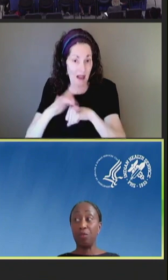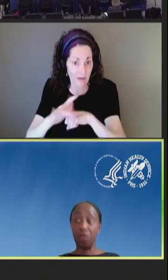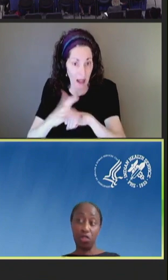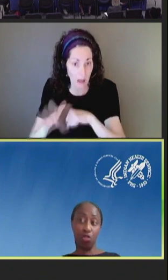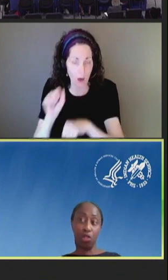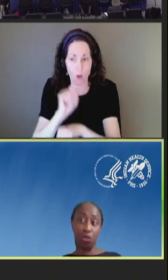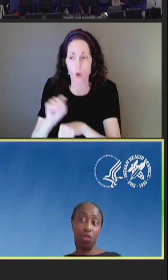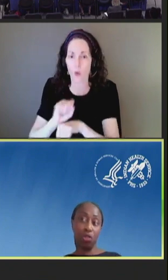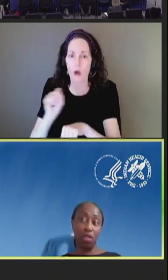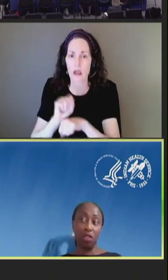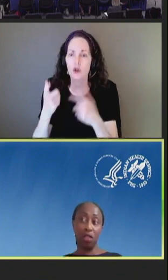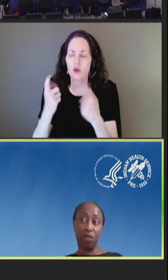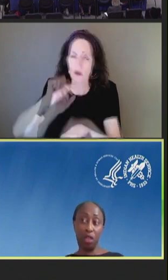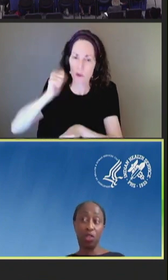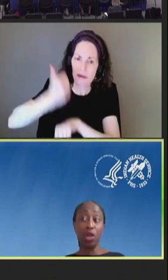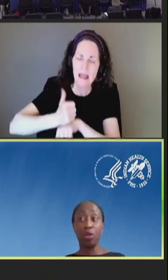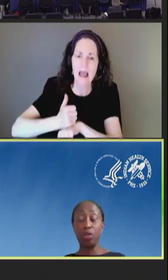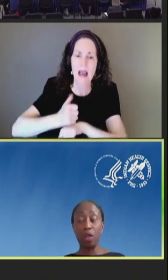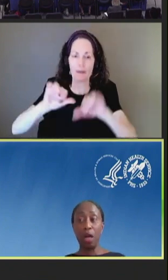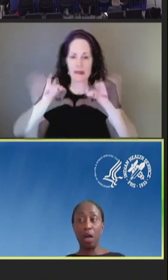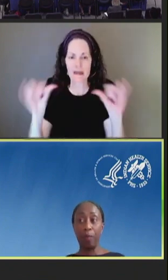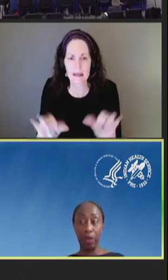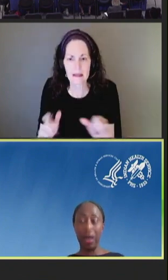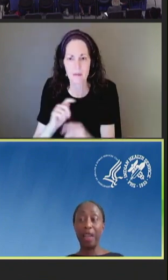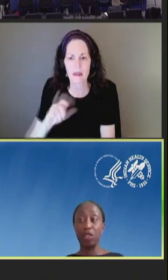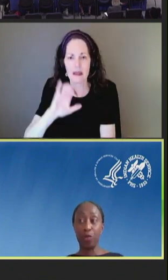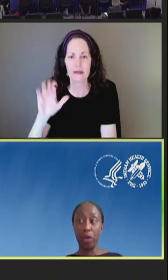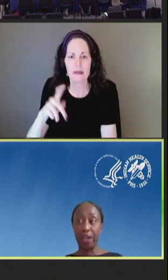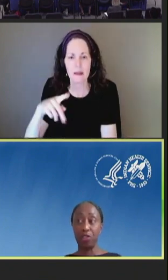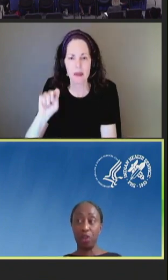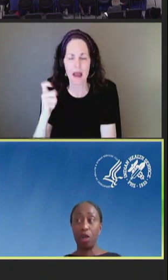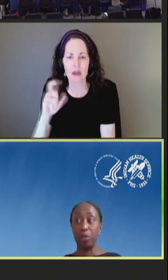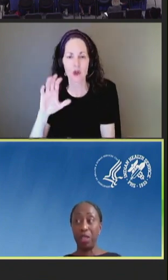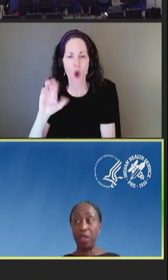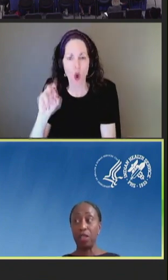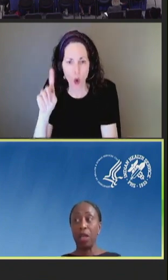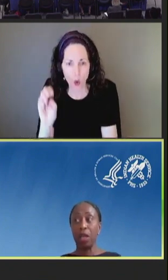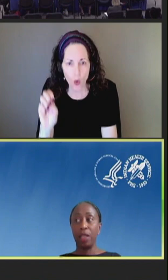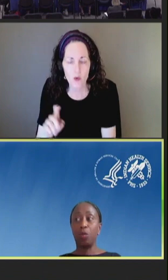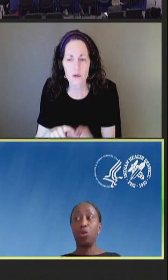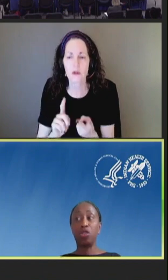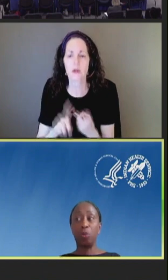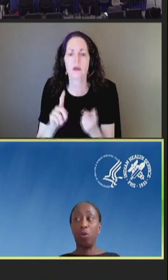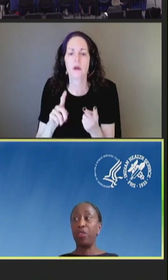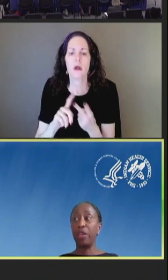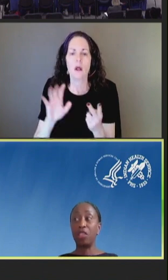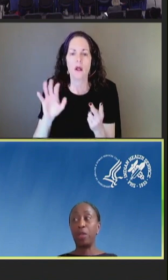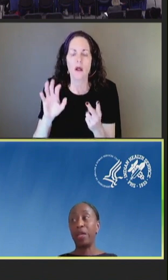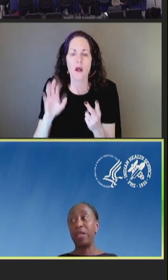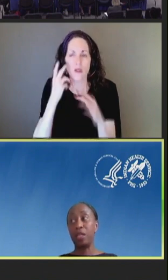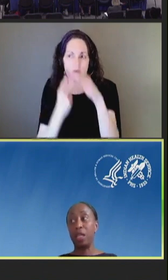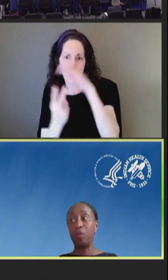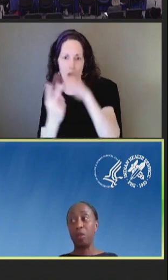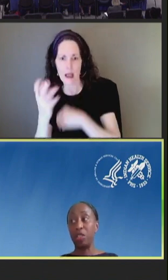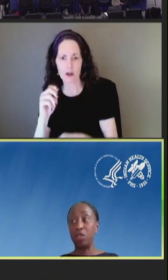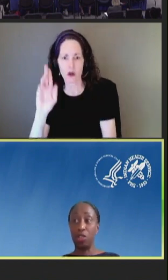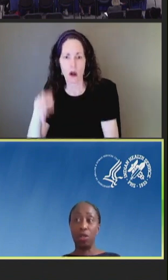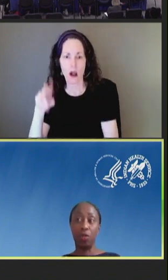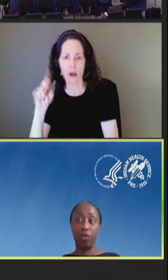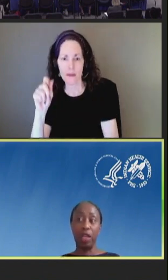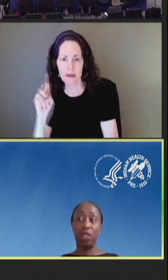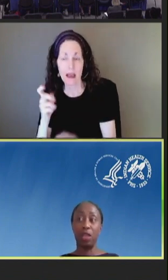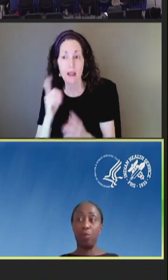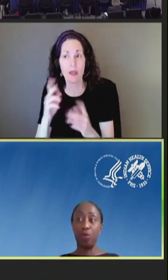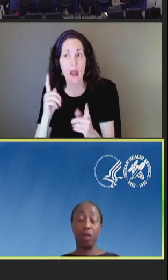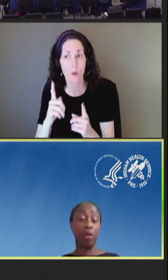informatics infrastructure, such as CPX codes, the ICE forecaster update, that would support the expedited implementation